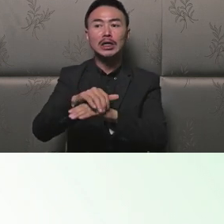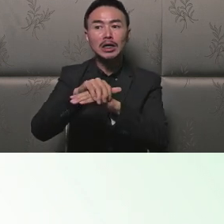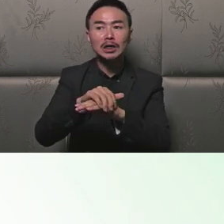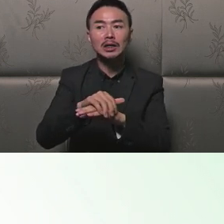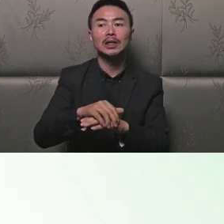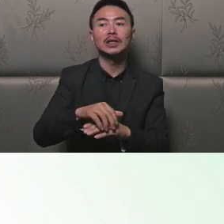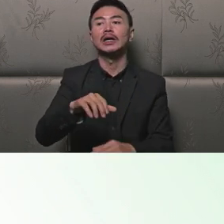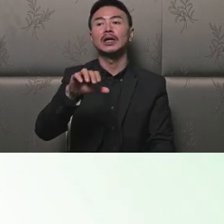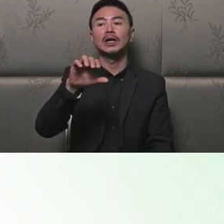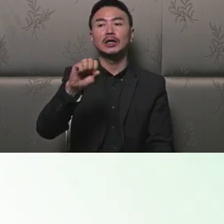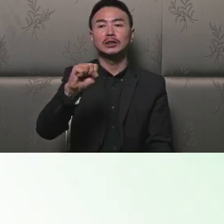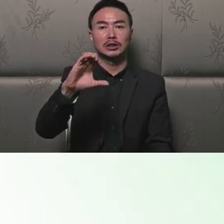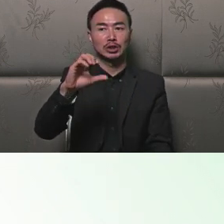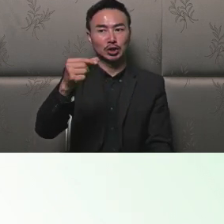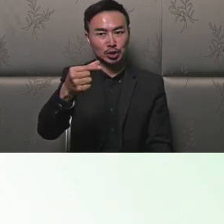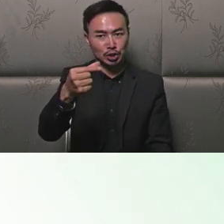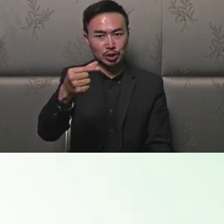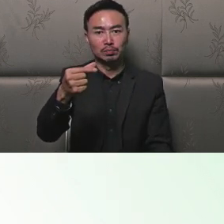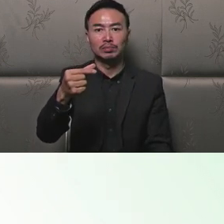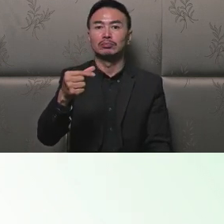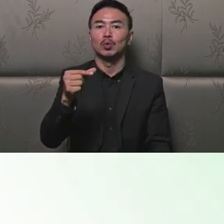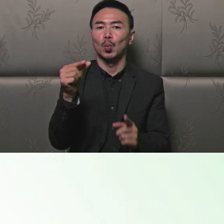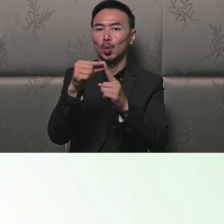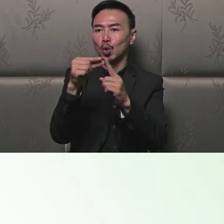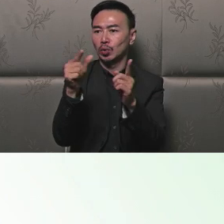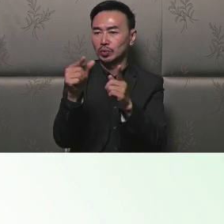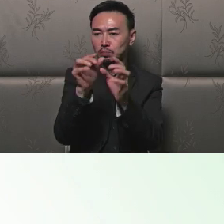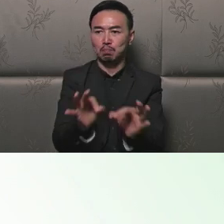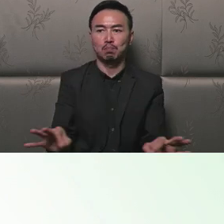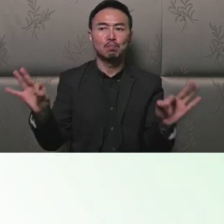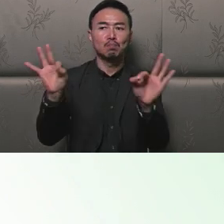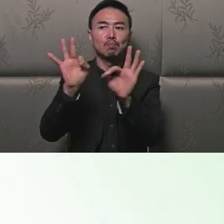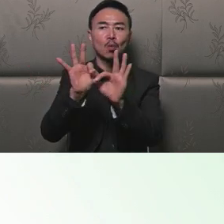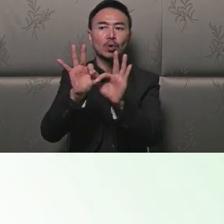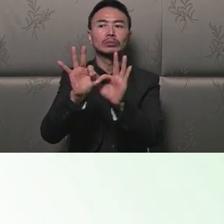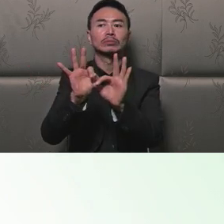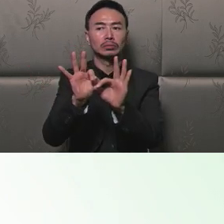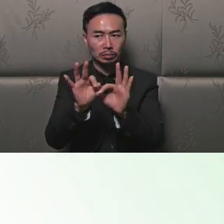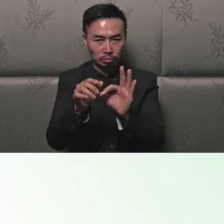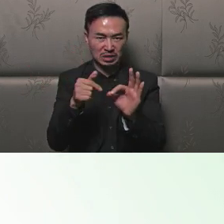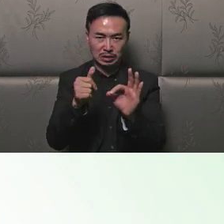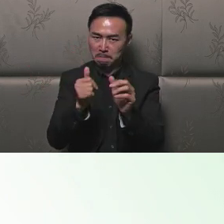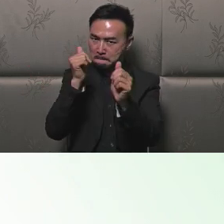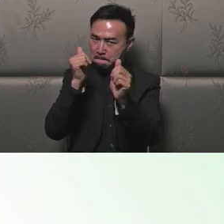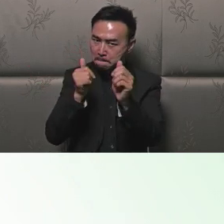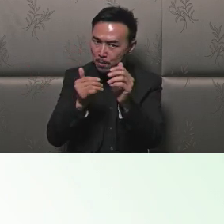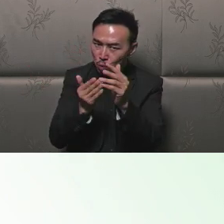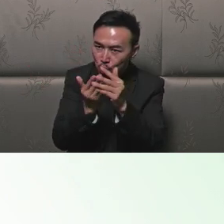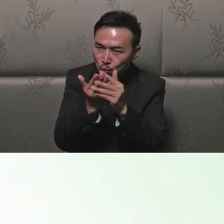the refugees, if we do reach those goals, they are also part of that and that no one will be left